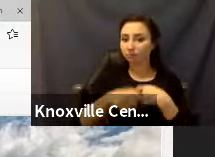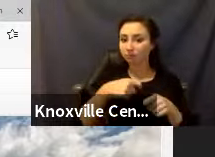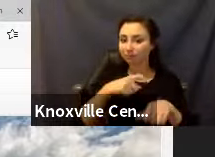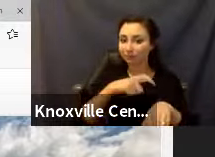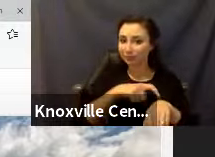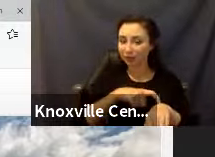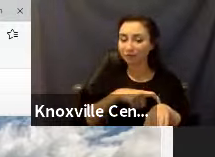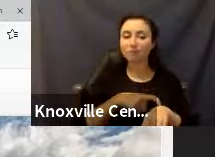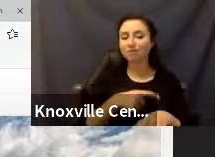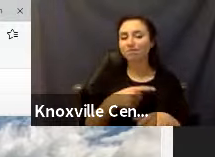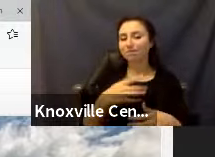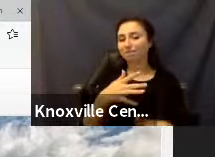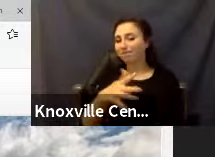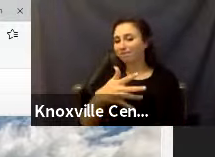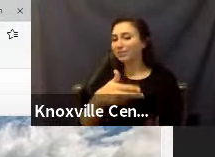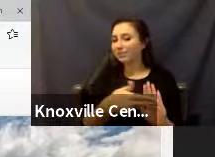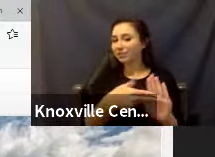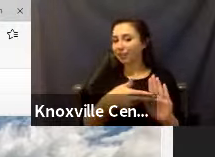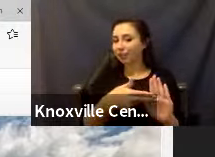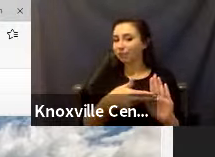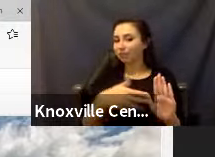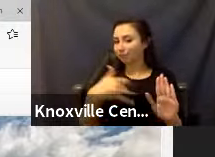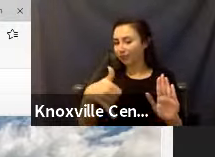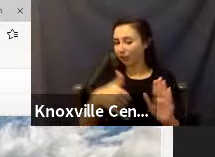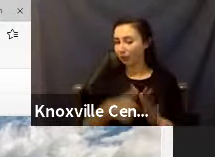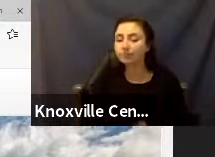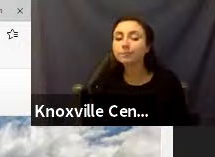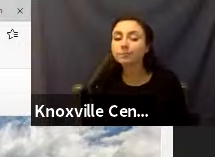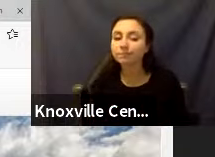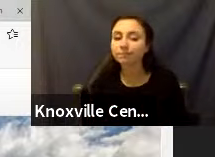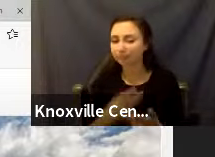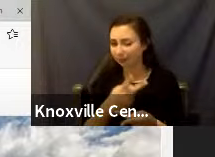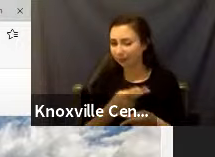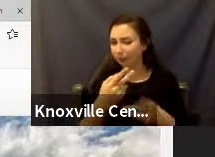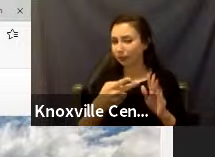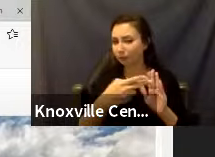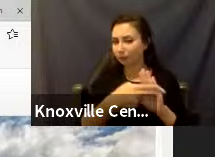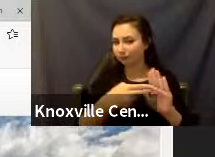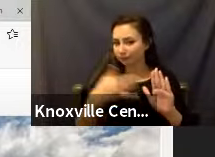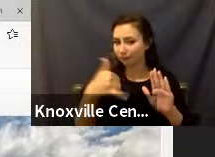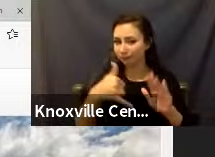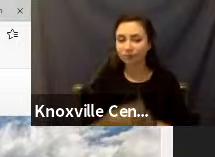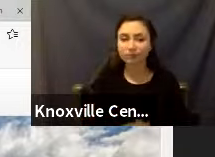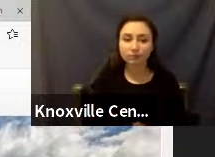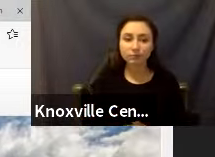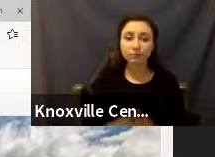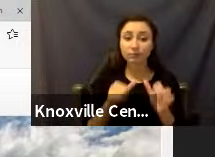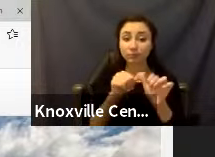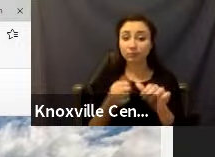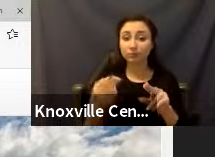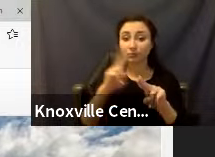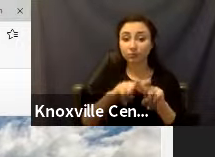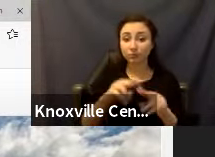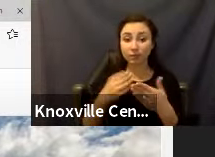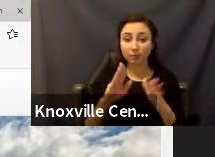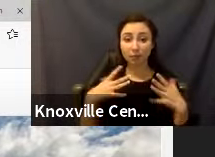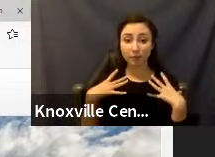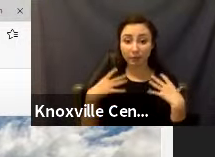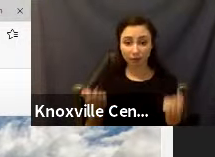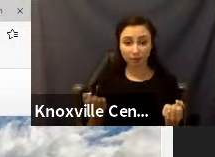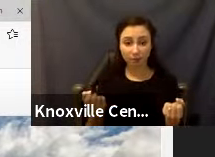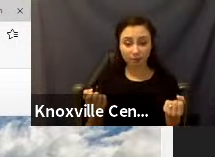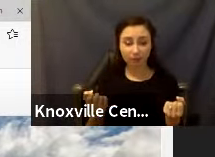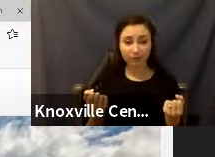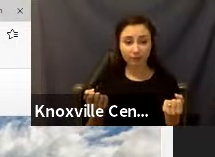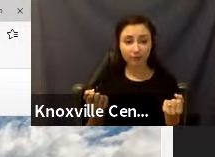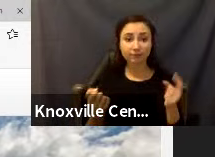as a cautious yellow. Our third benchmark, sustained or increased public health capability. We are restructuring